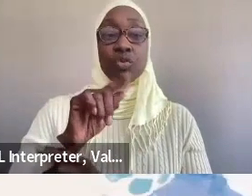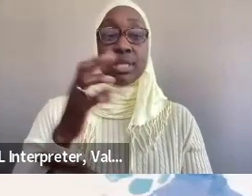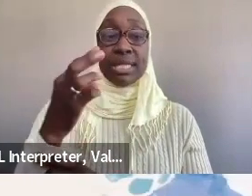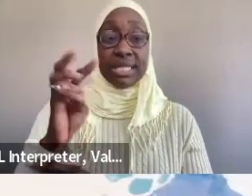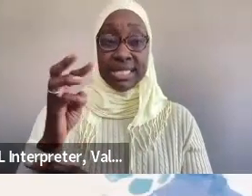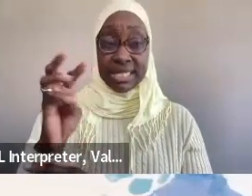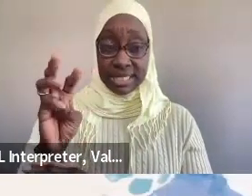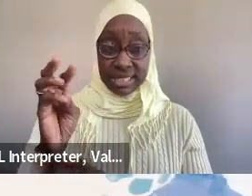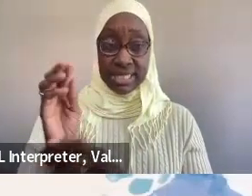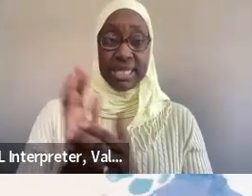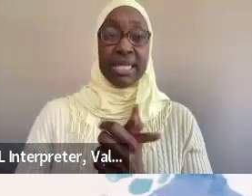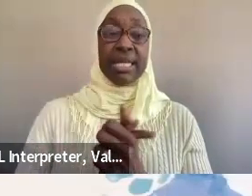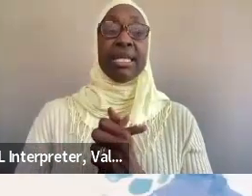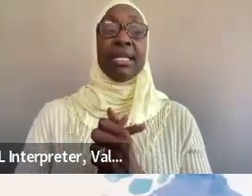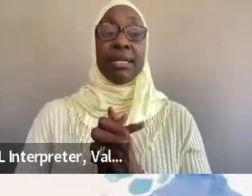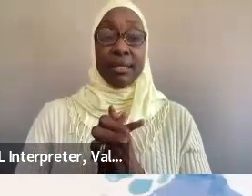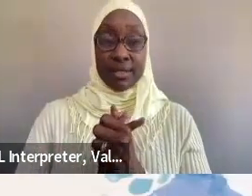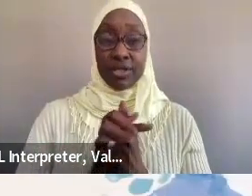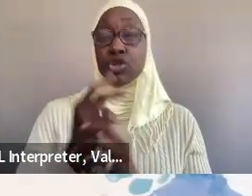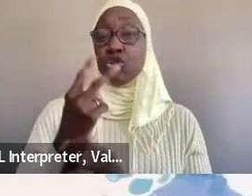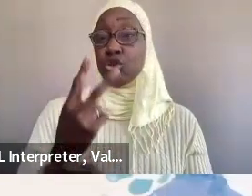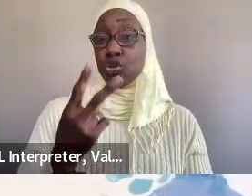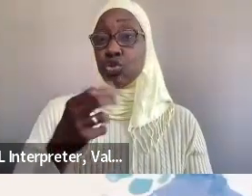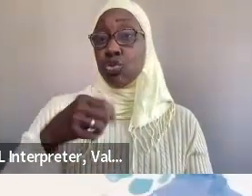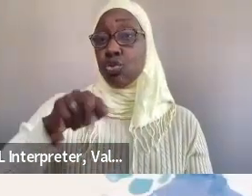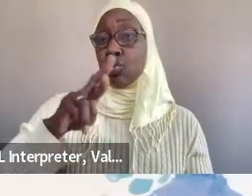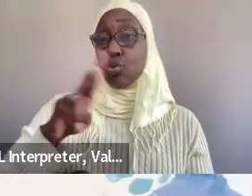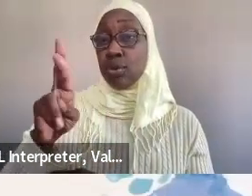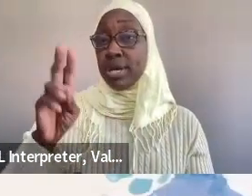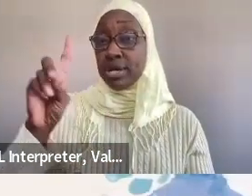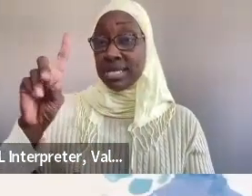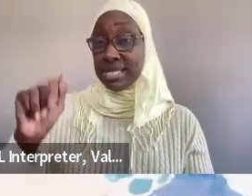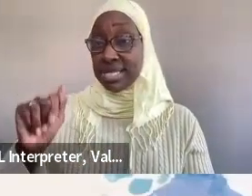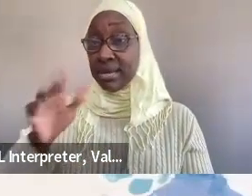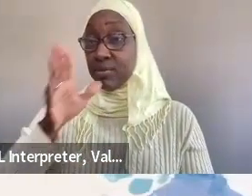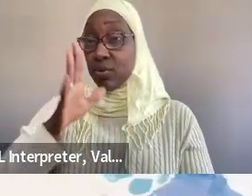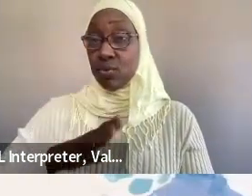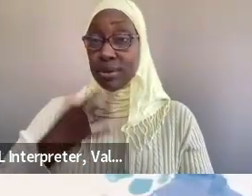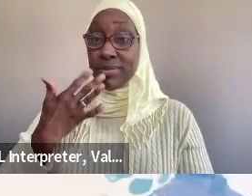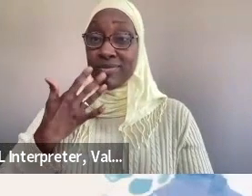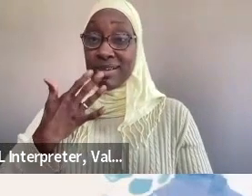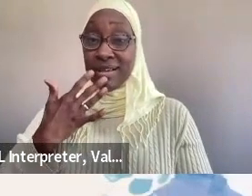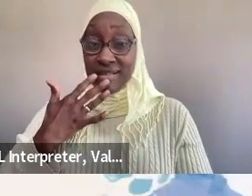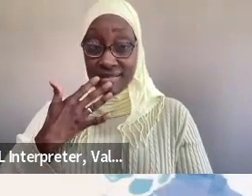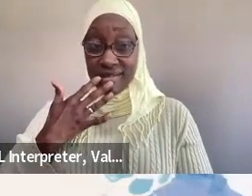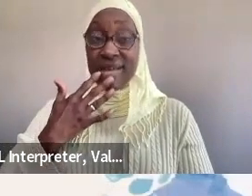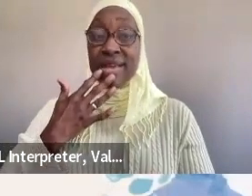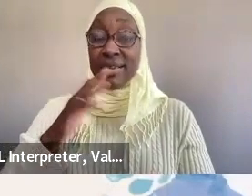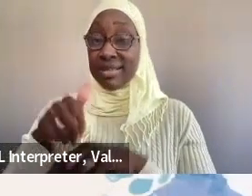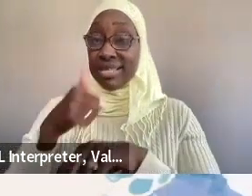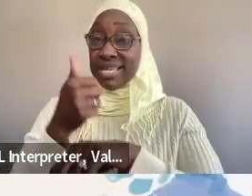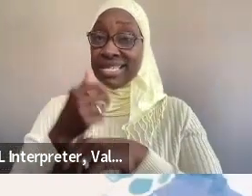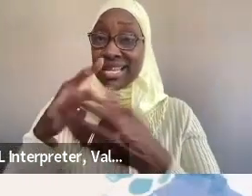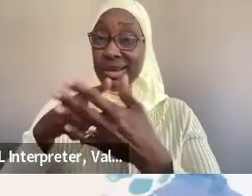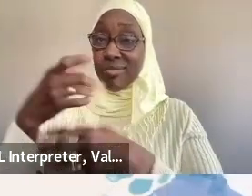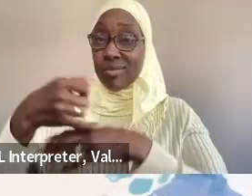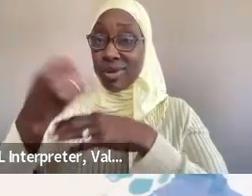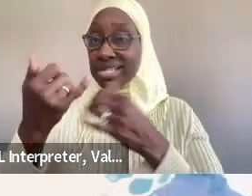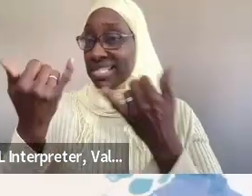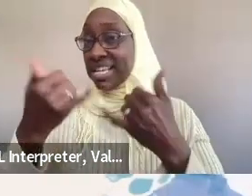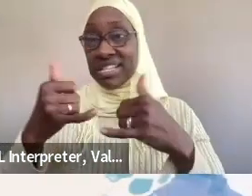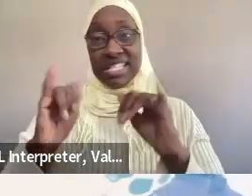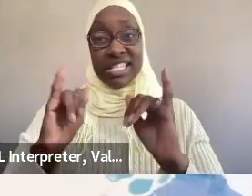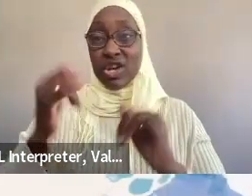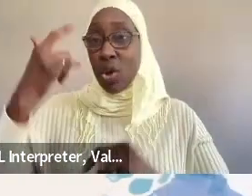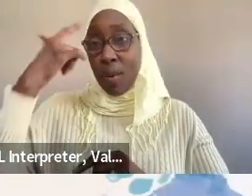Milana Krongelb, two queer disabled women of color, out of Project Let's, which is still a mental health